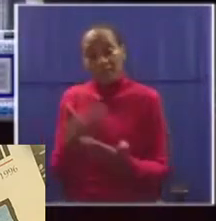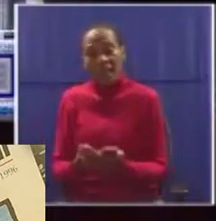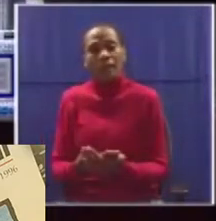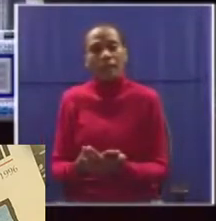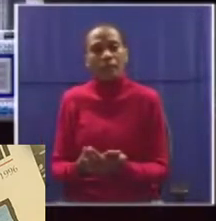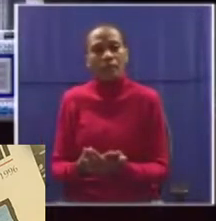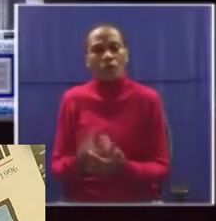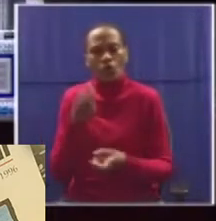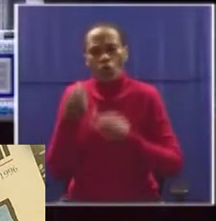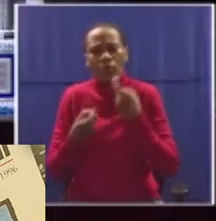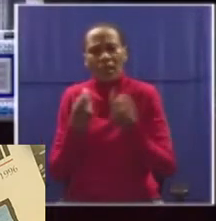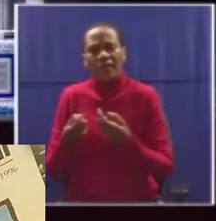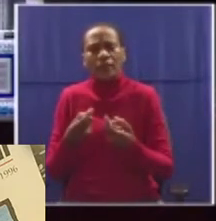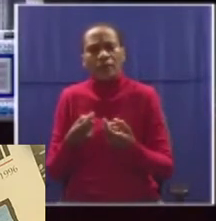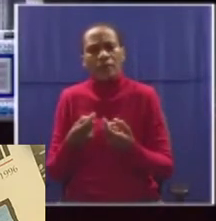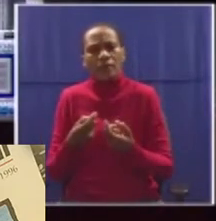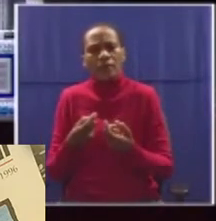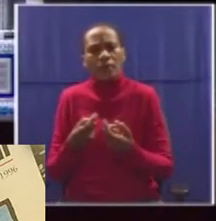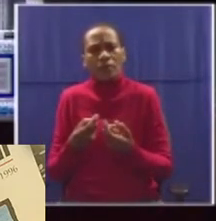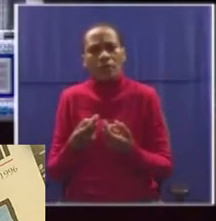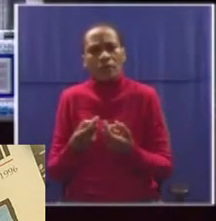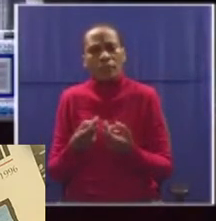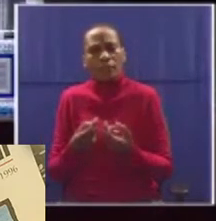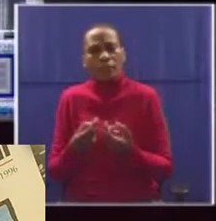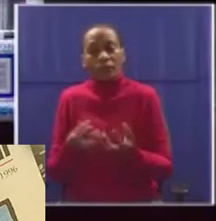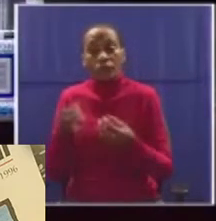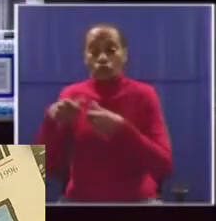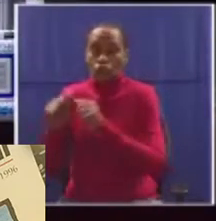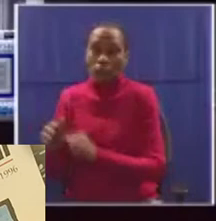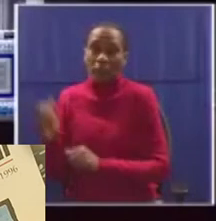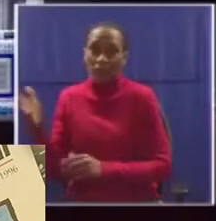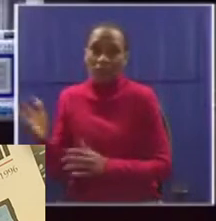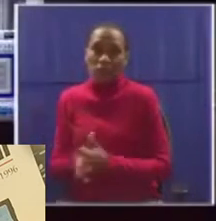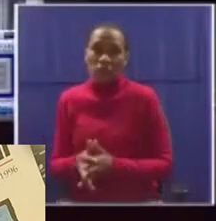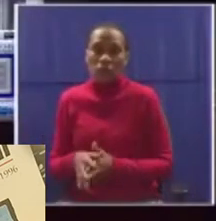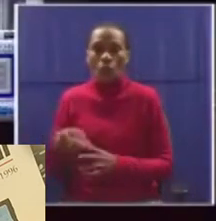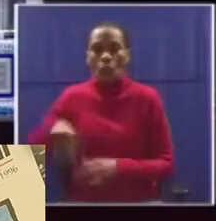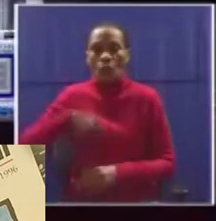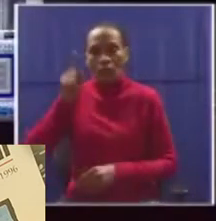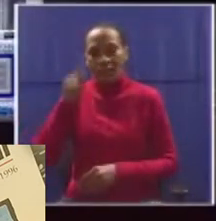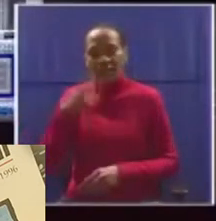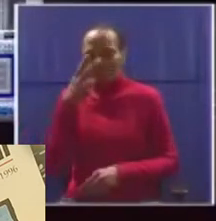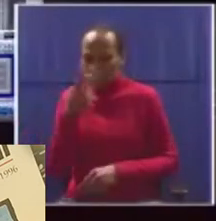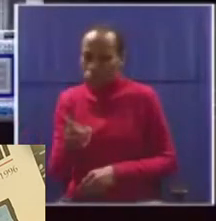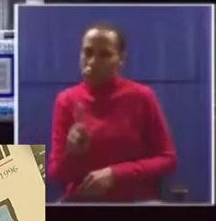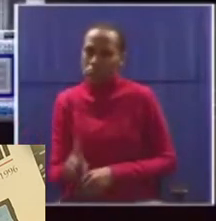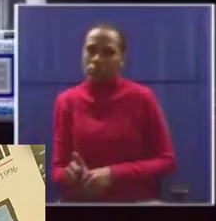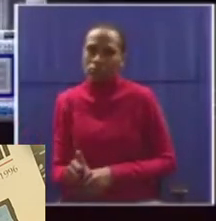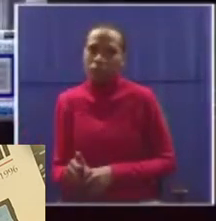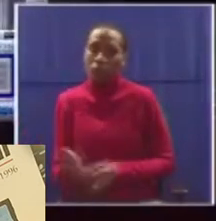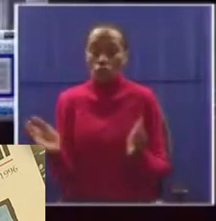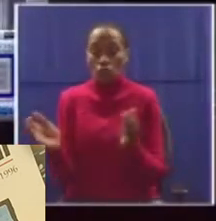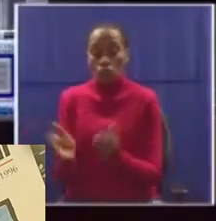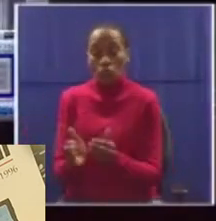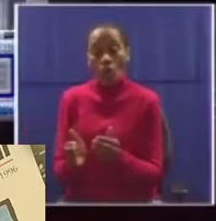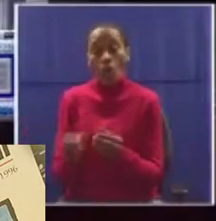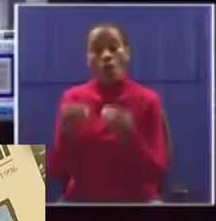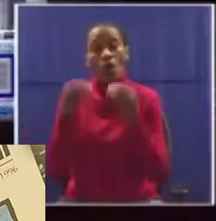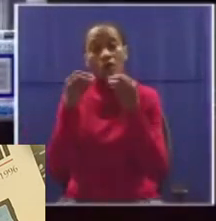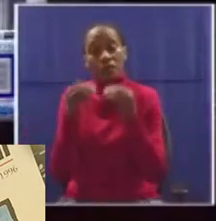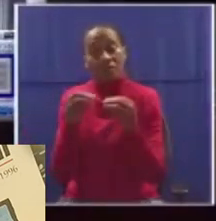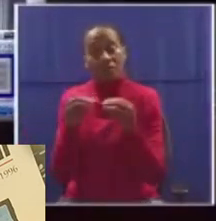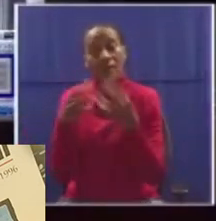otherwise would have been left unaddressed honorable chairpers and colleagues we must recognize that small and